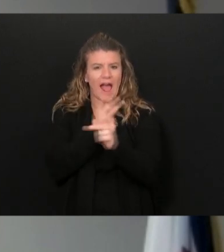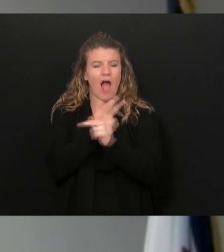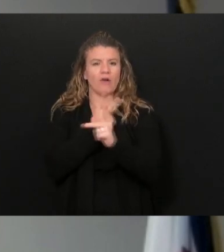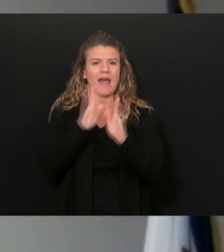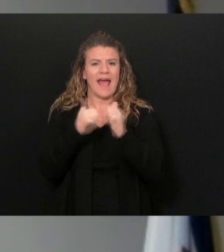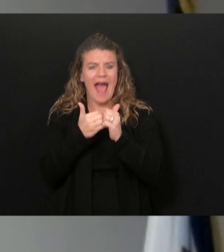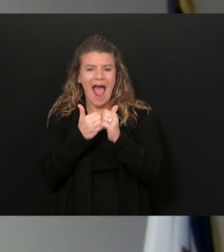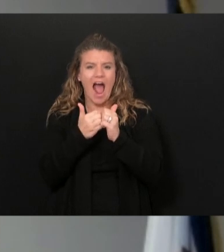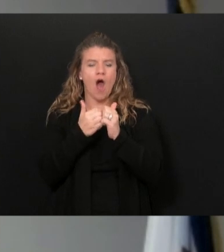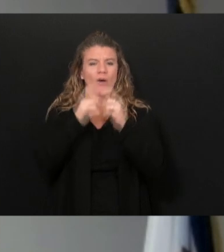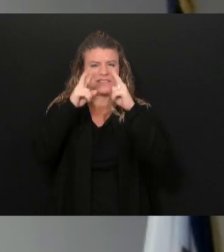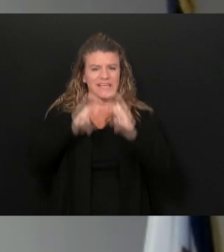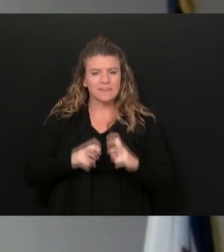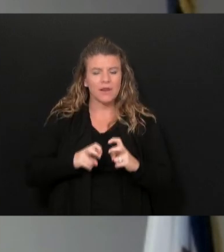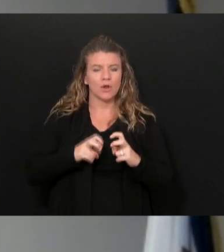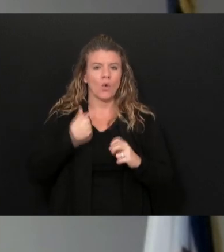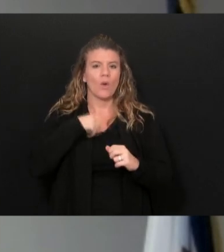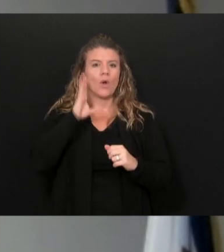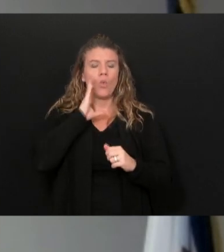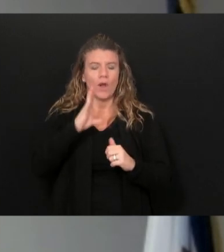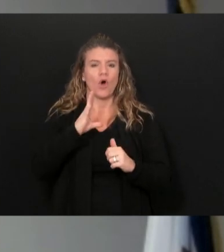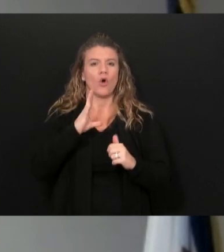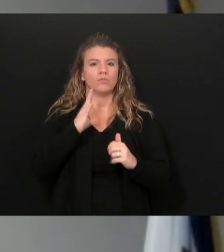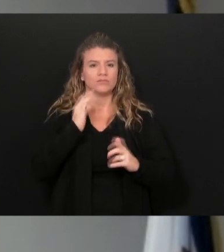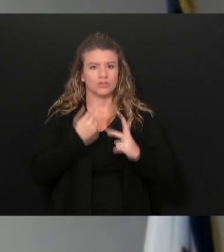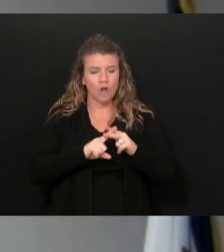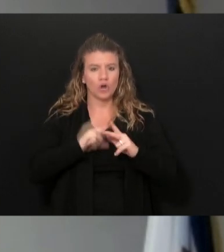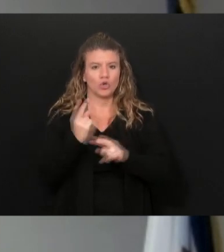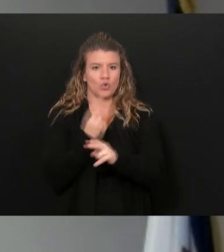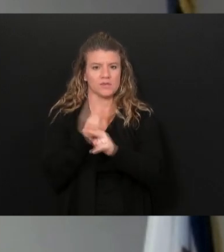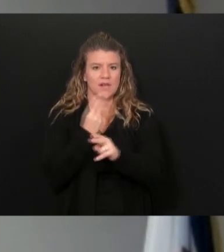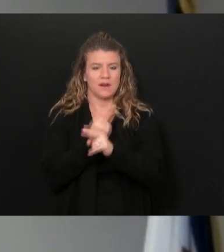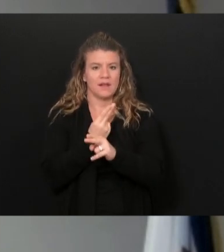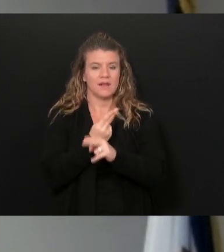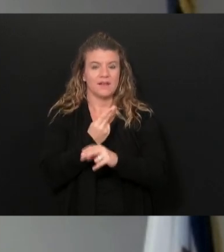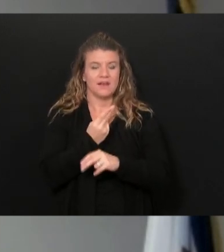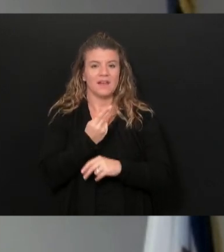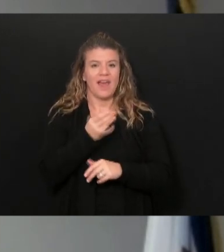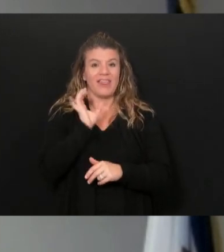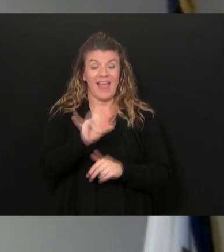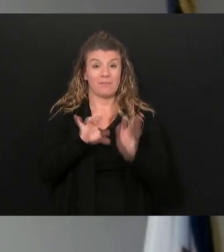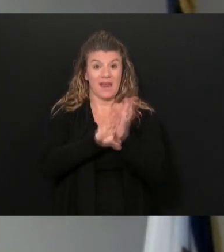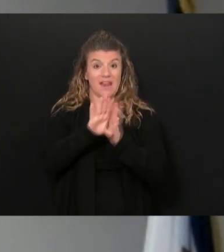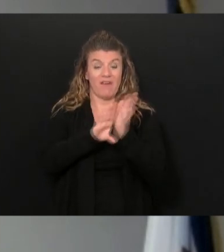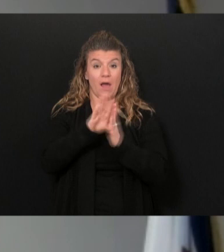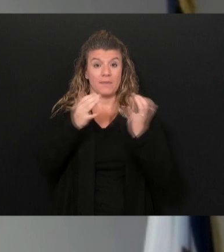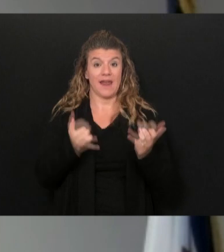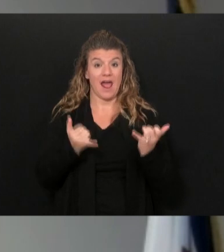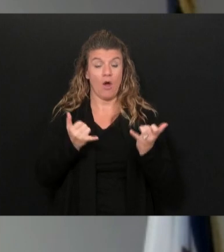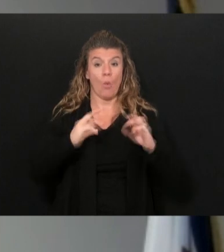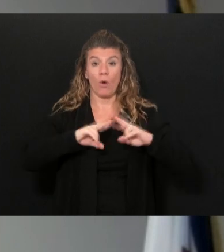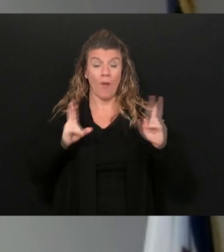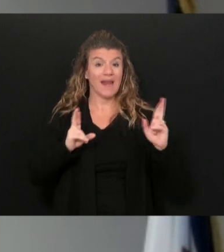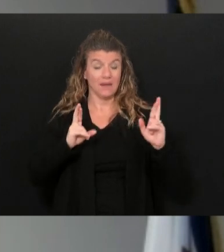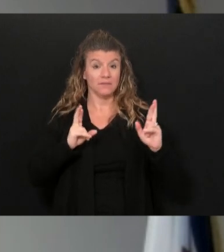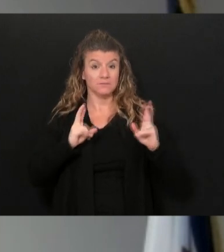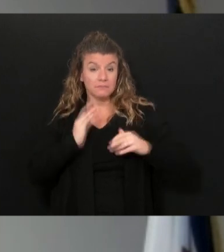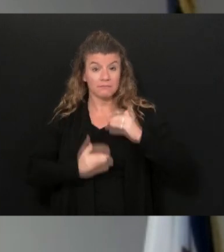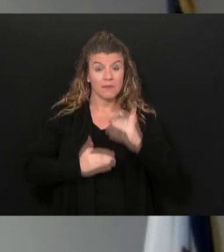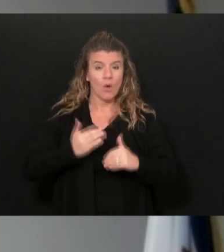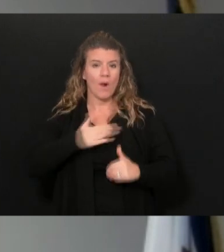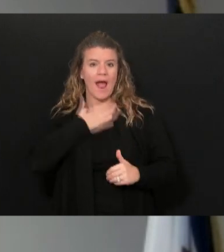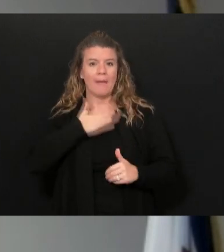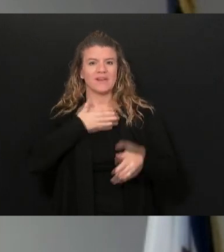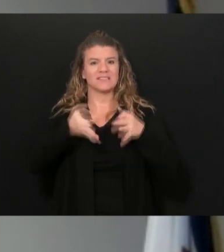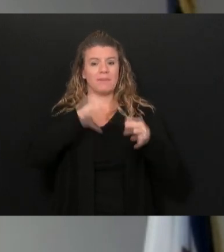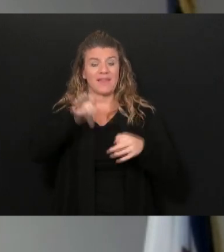the assessment status that we're moving into. That is being developed and pretty much ready to go. We are happy to explain that